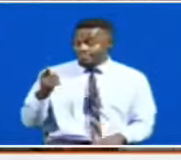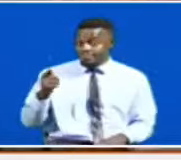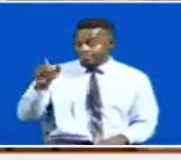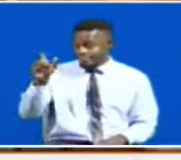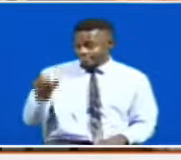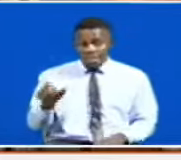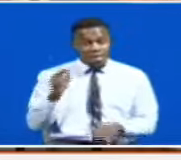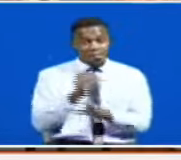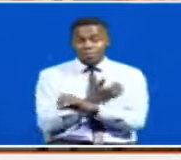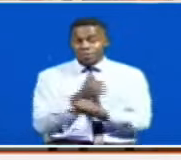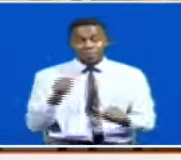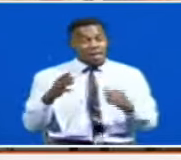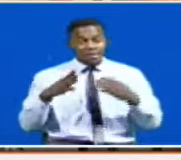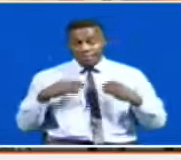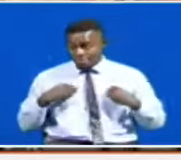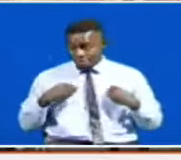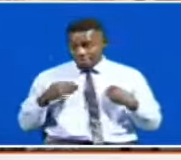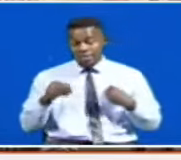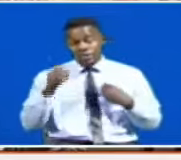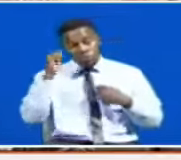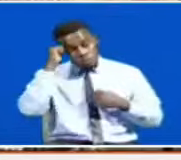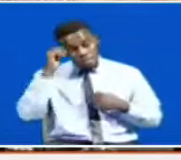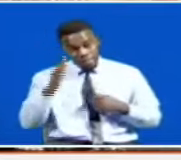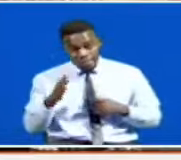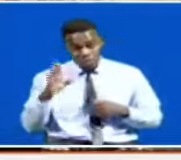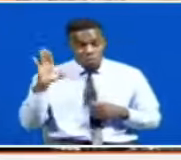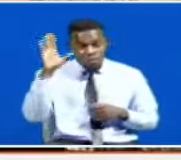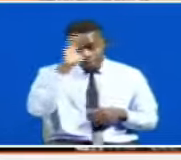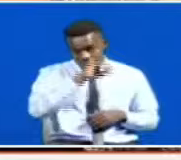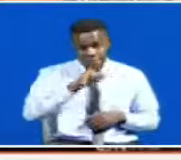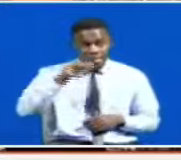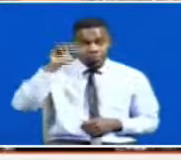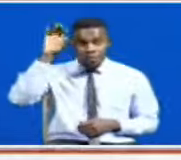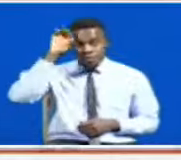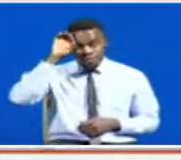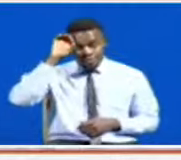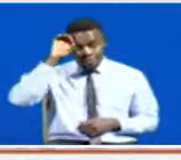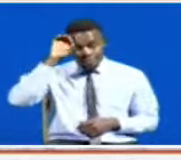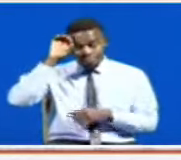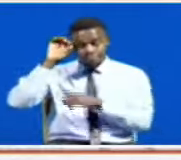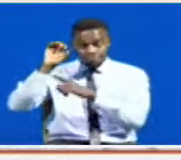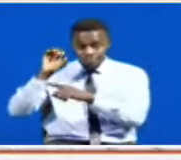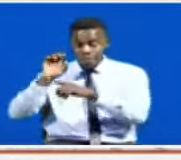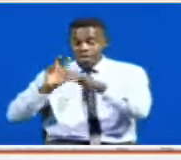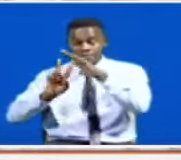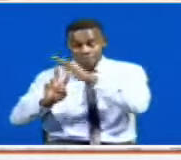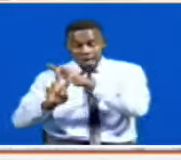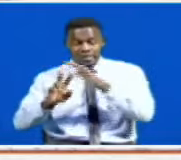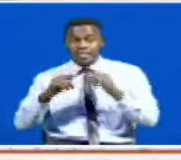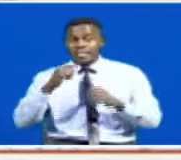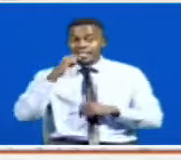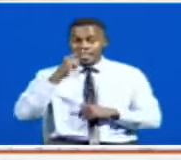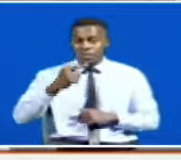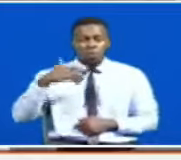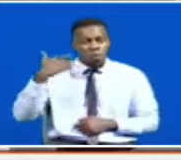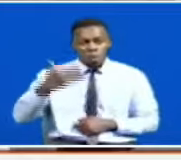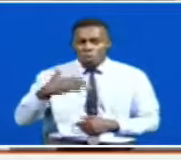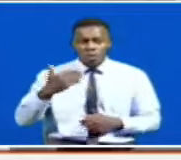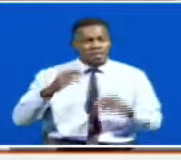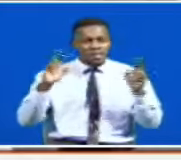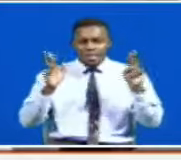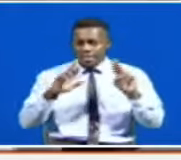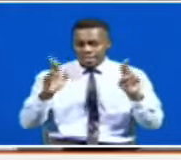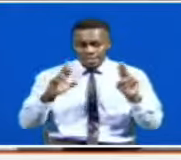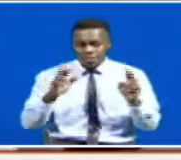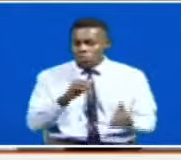mtoto yote yule akose masomo. Msaidizi wake anasema kwamba mwenda zake alikuwa tayari wakati wowote